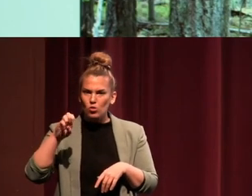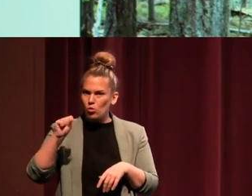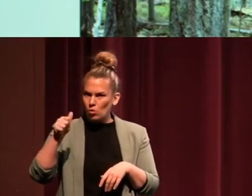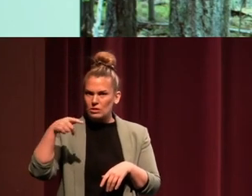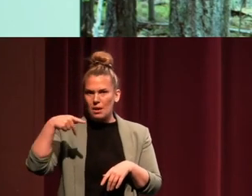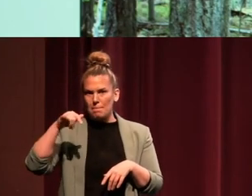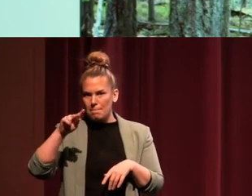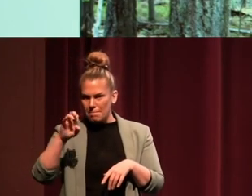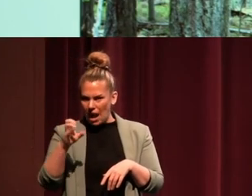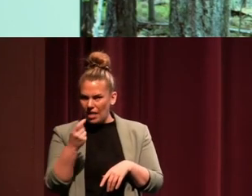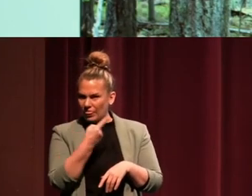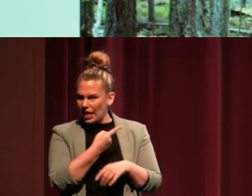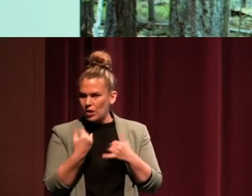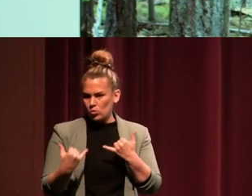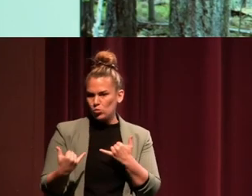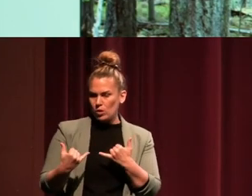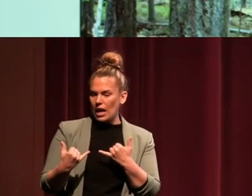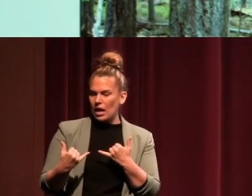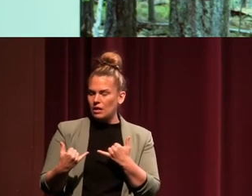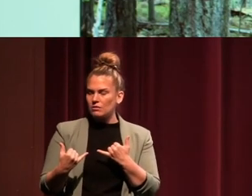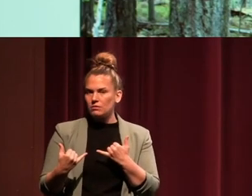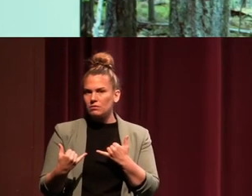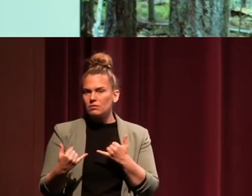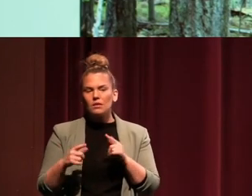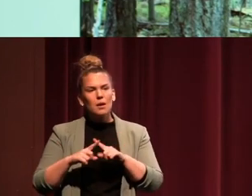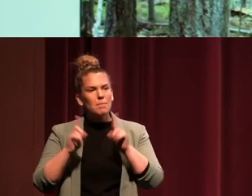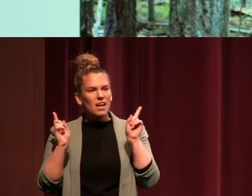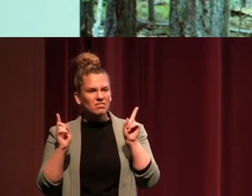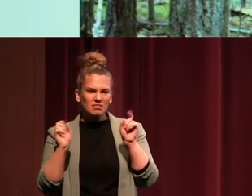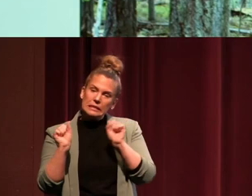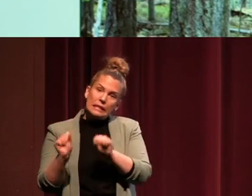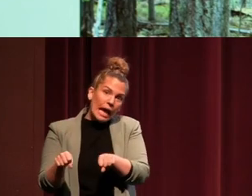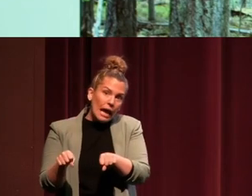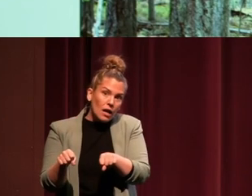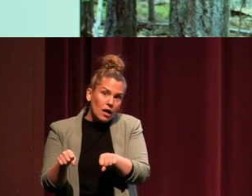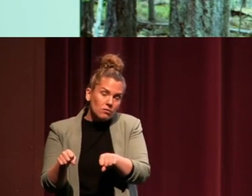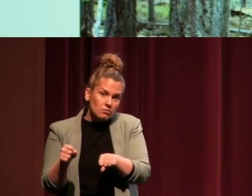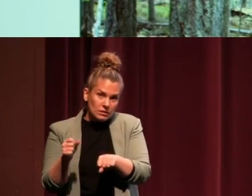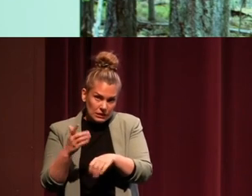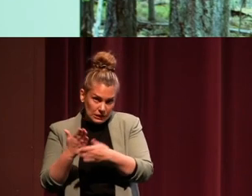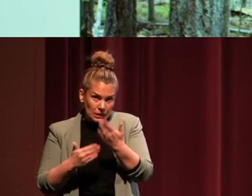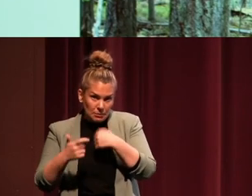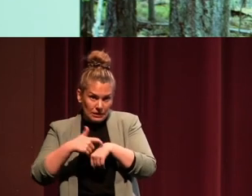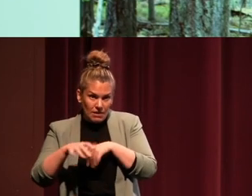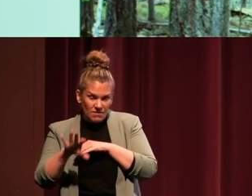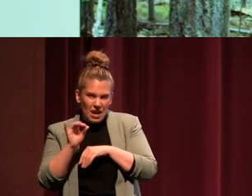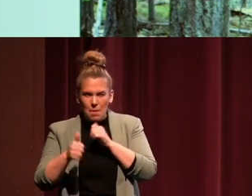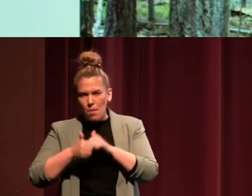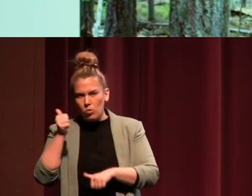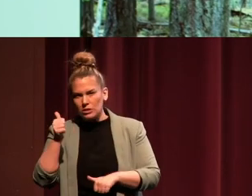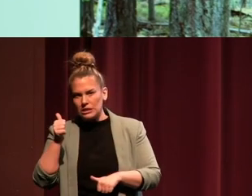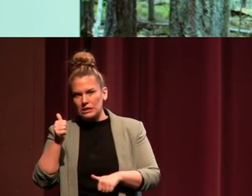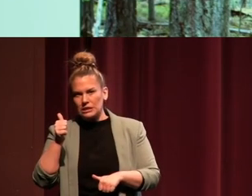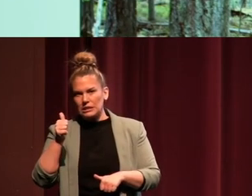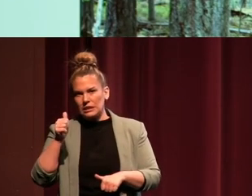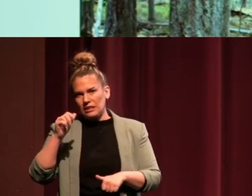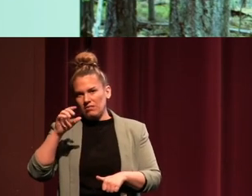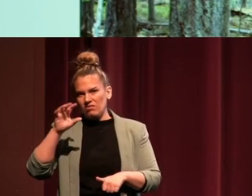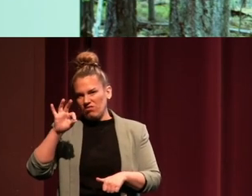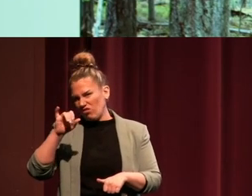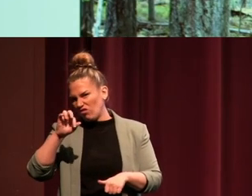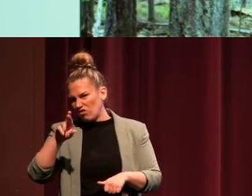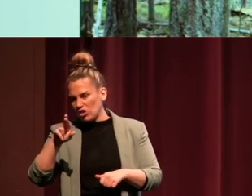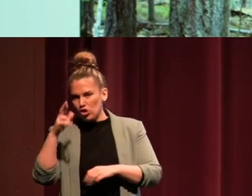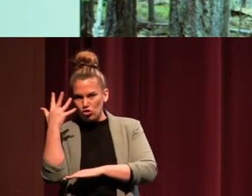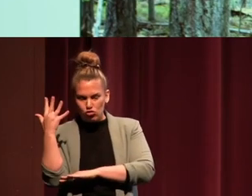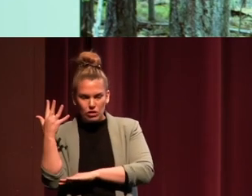fire-tolerant species there today, although you can occasionally find them. Mostly it's grand fir. Historical fire frequencies